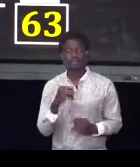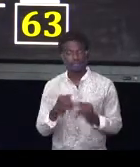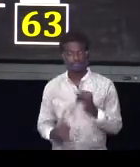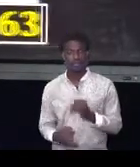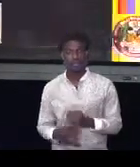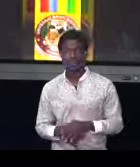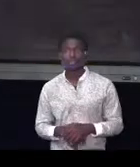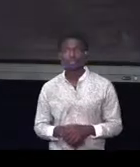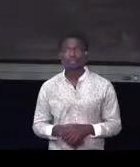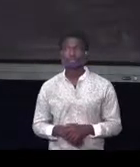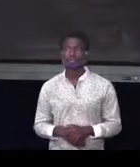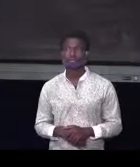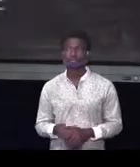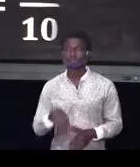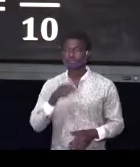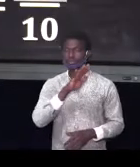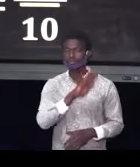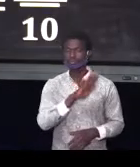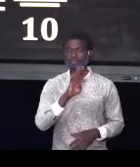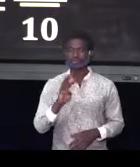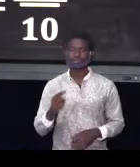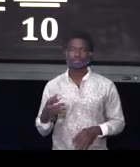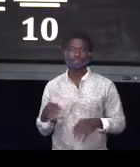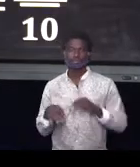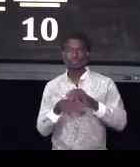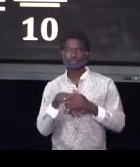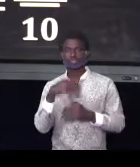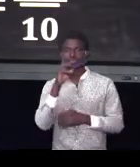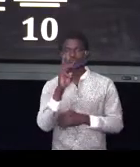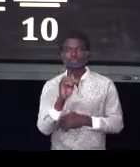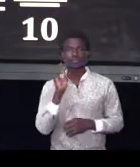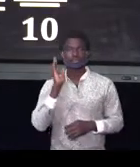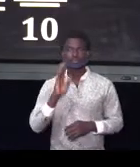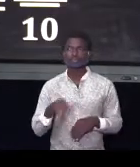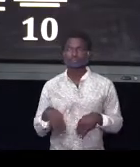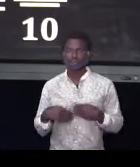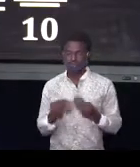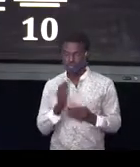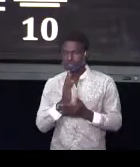one? Check it out. 54 over 60 will give me